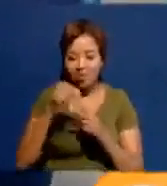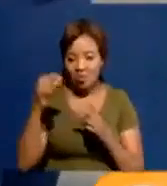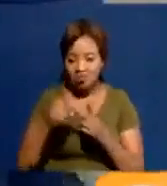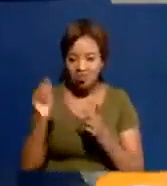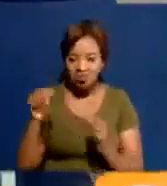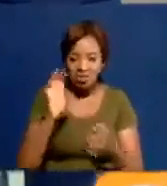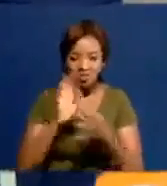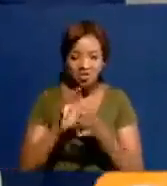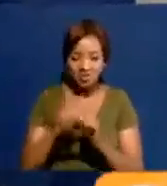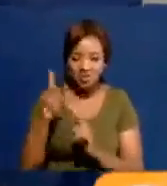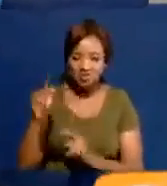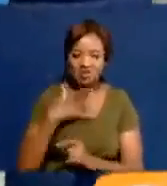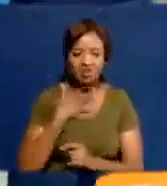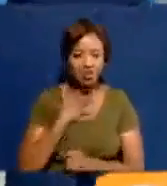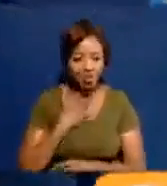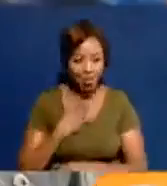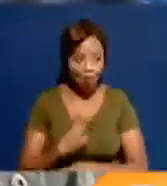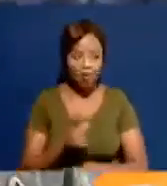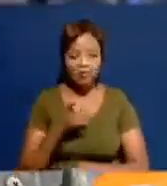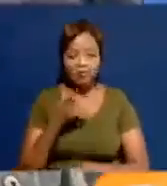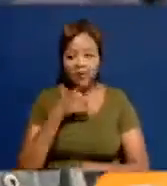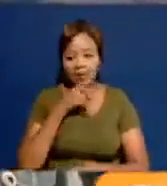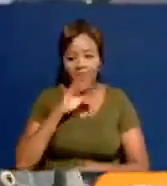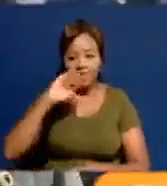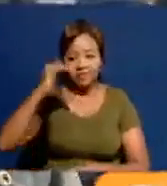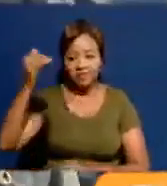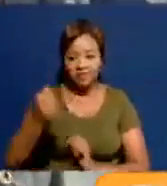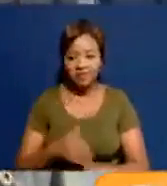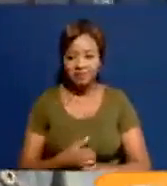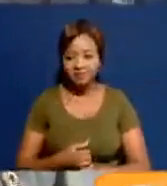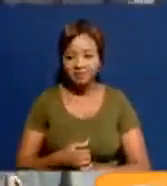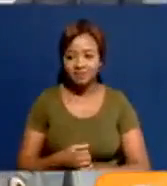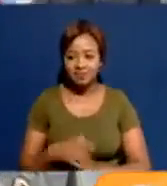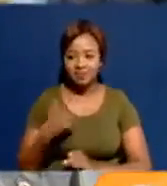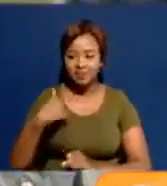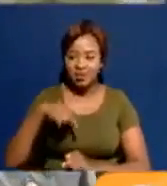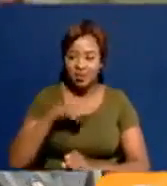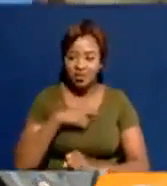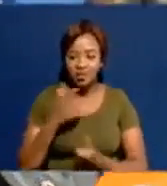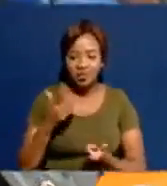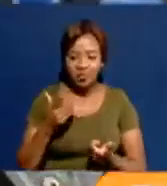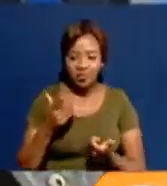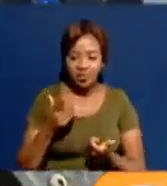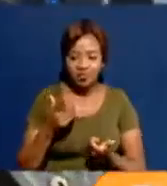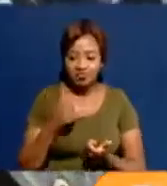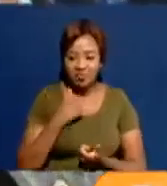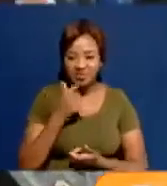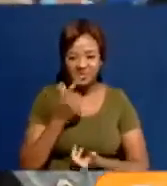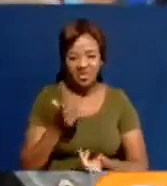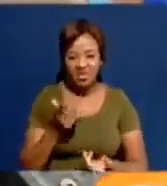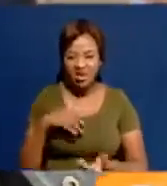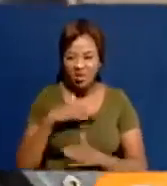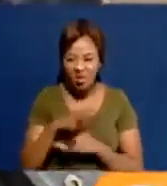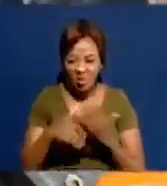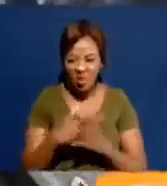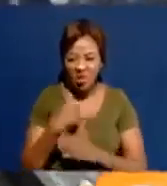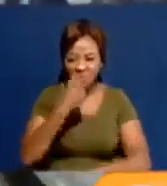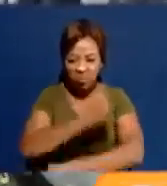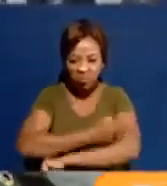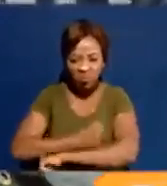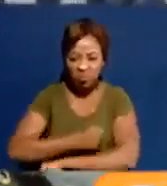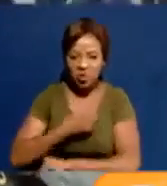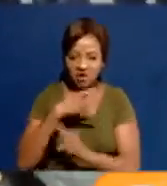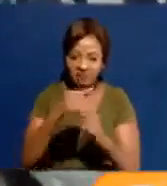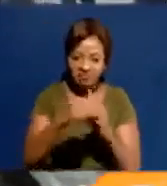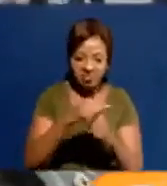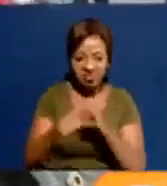But City was a natural choice. We were at Liverpool, we were at United. I'm not saying every academy has their